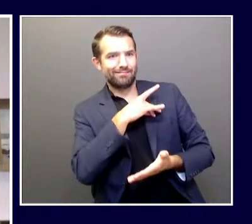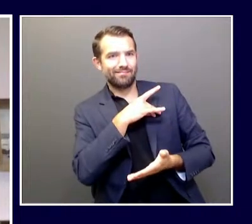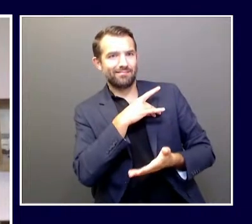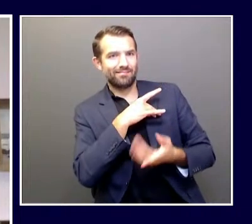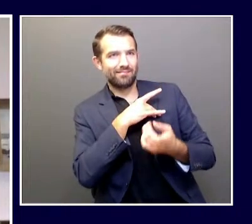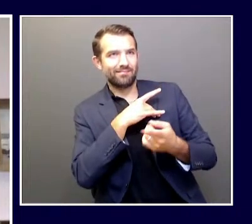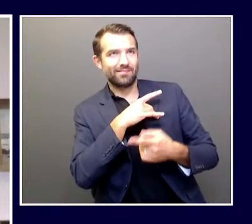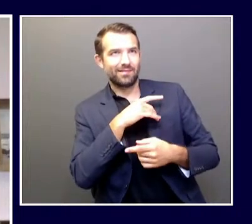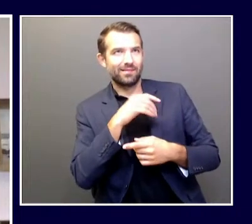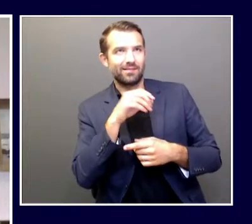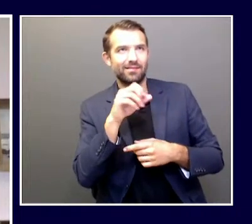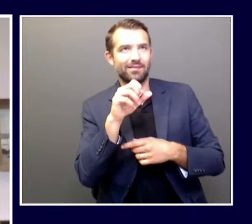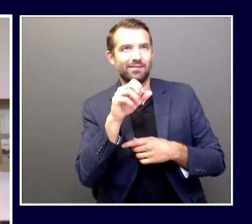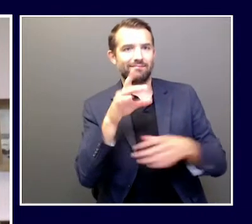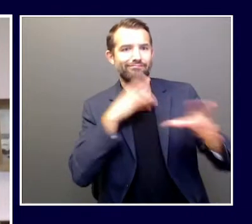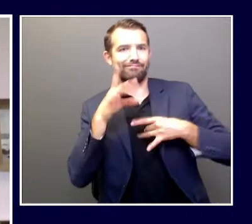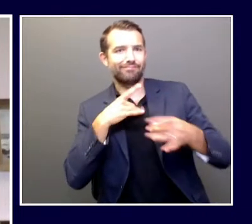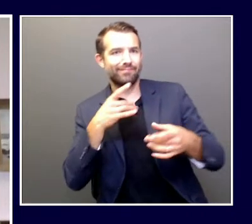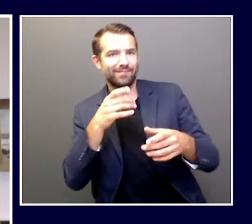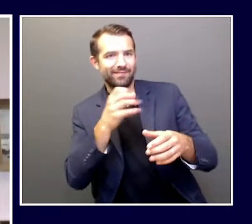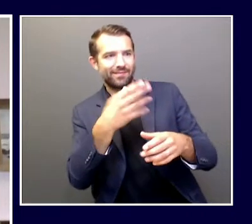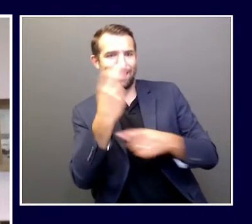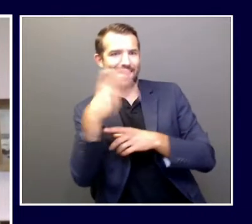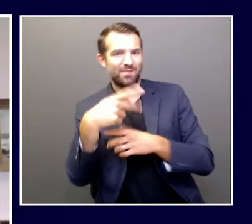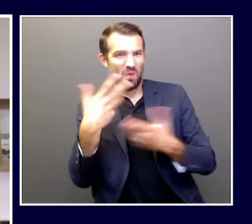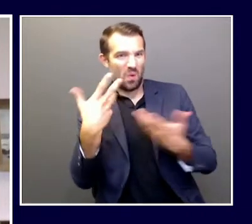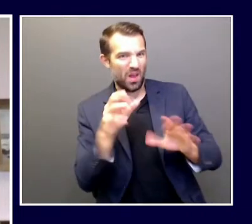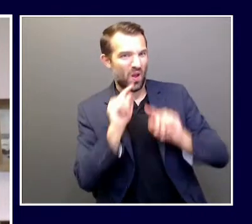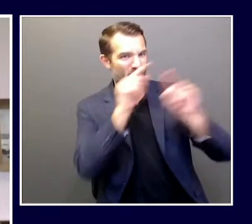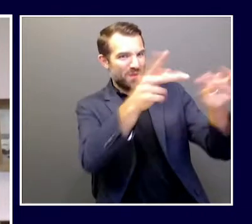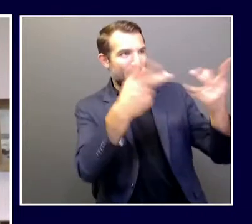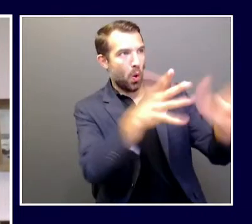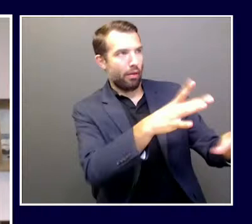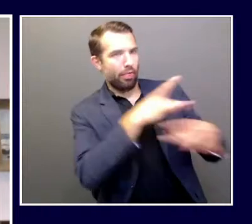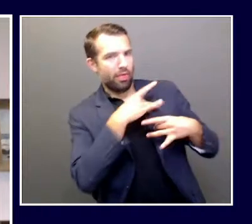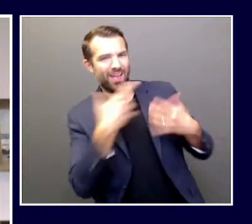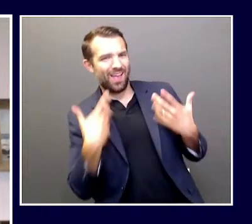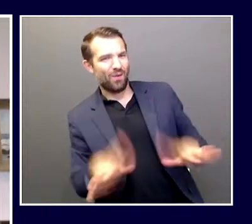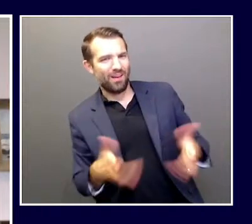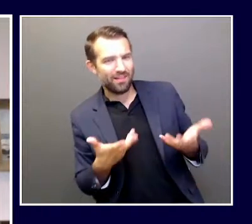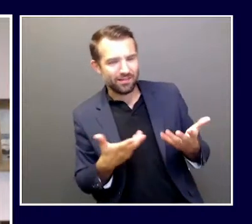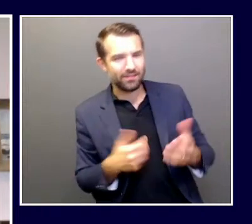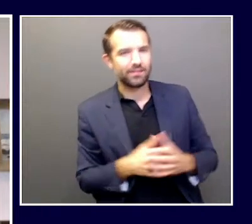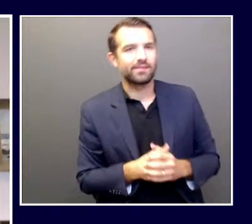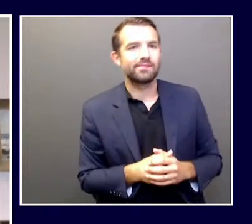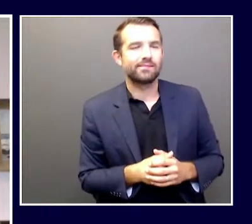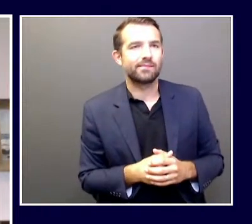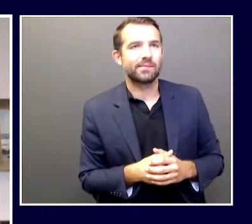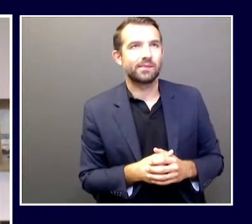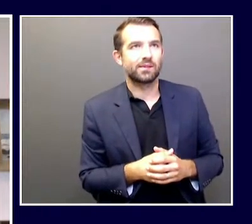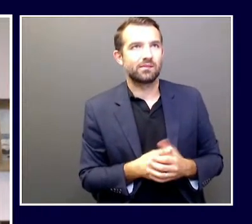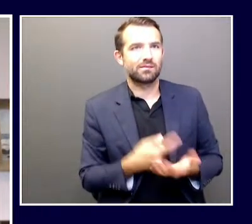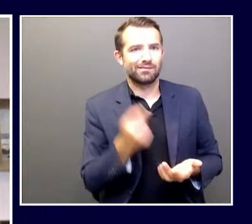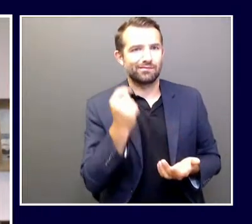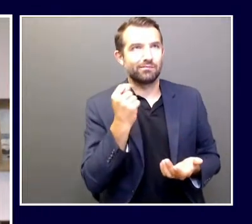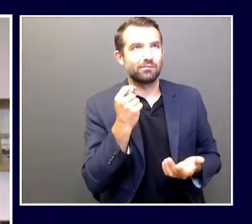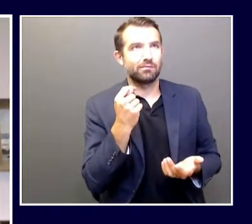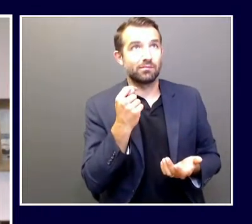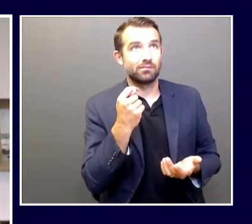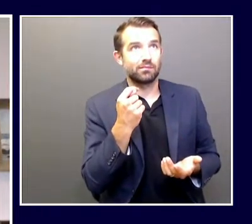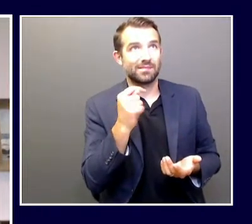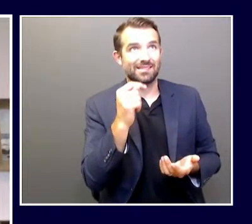like tuberculosis using a deposit, by where we deposit a protein on them to see if their body